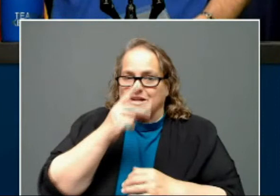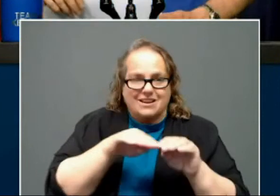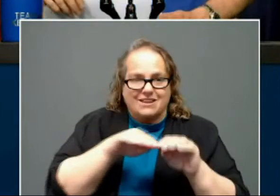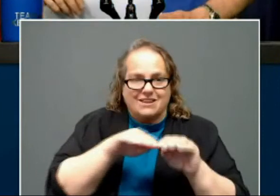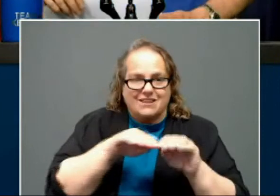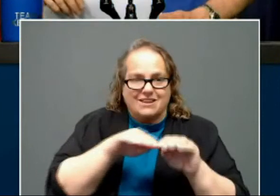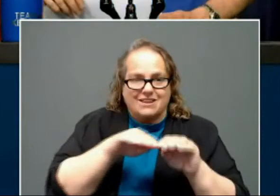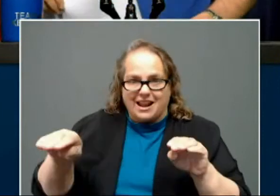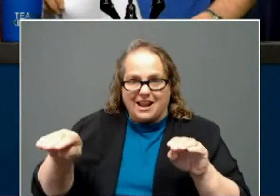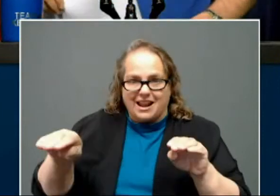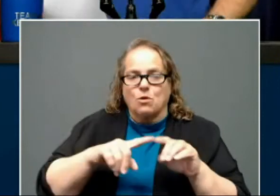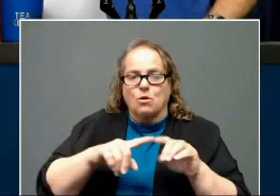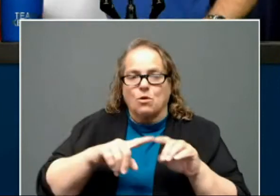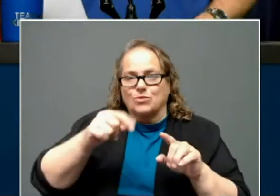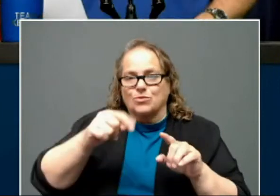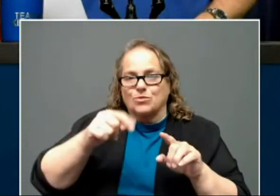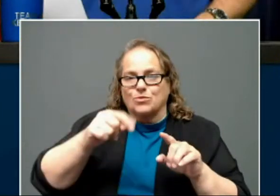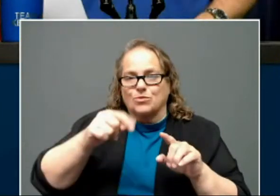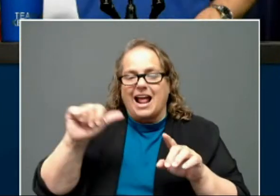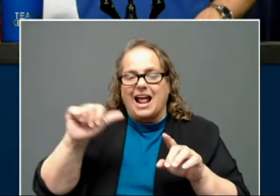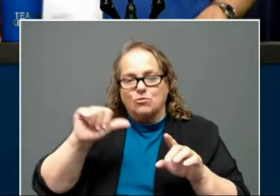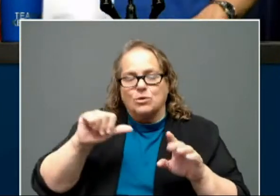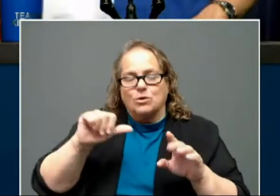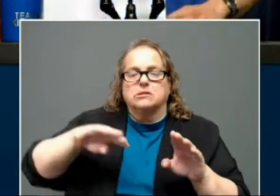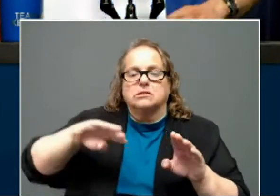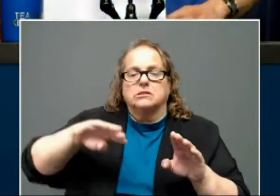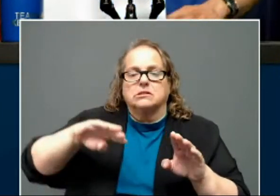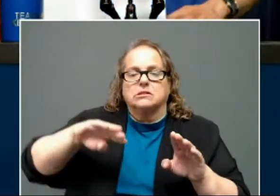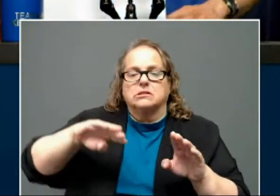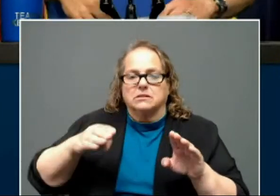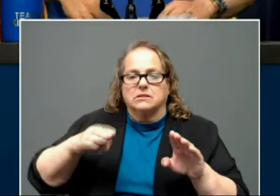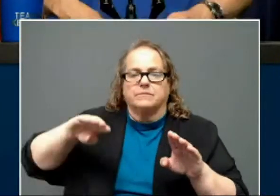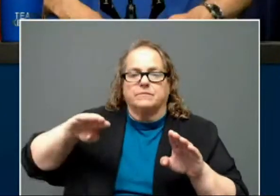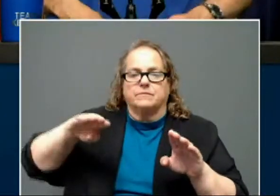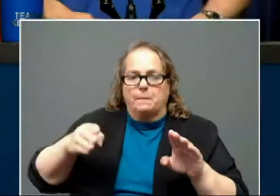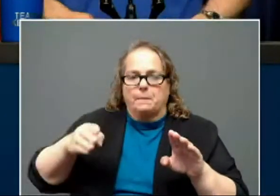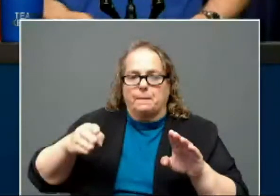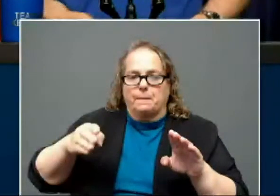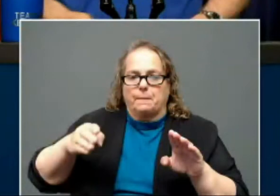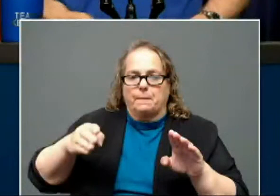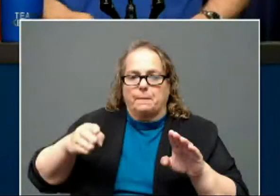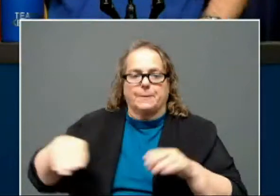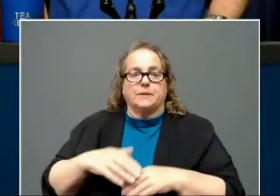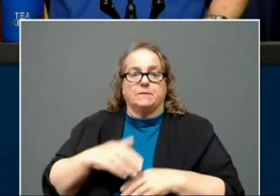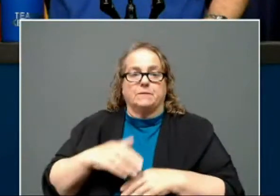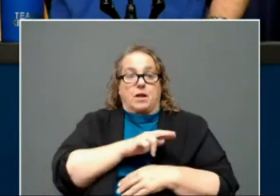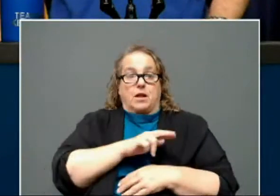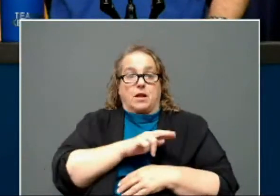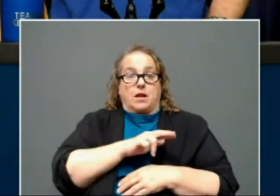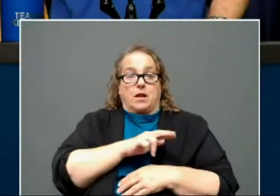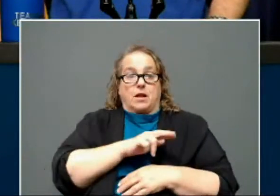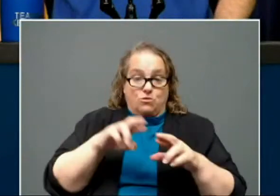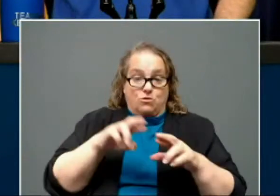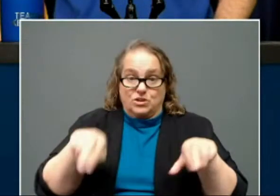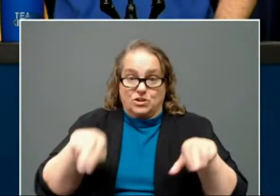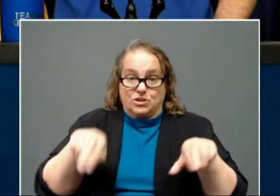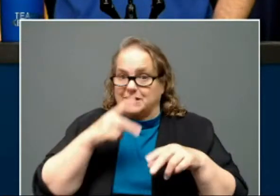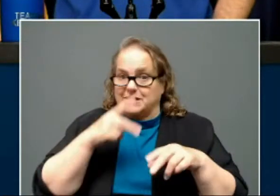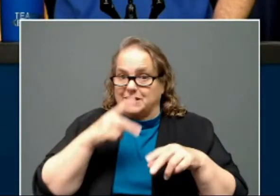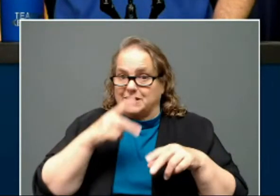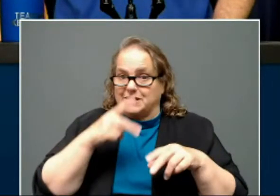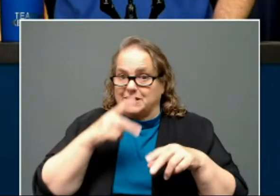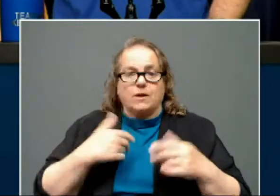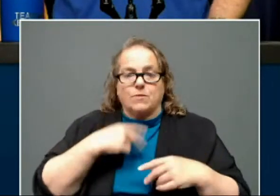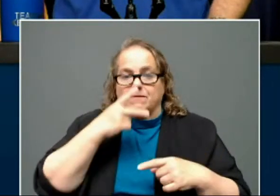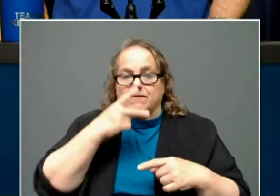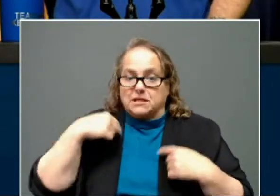you see is an average that would get you pretty close to that. Hospital capacity by region, we're seeing the same thing we've seen now for many,